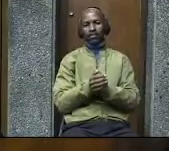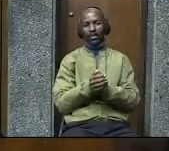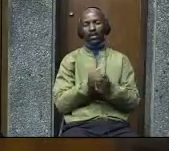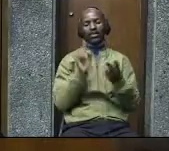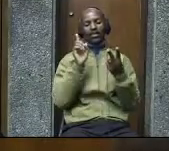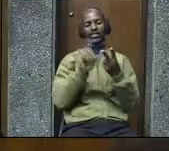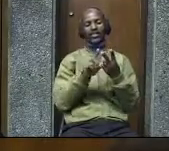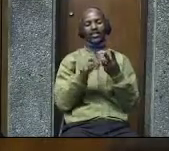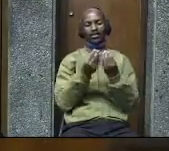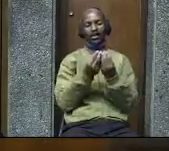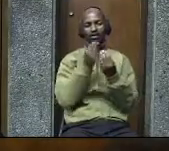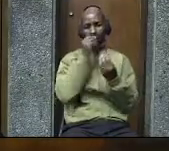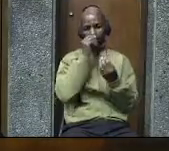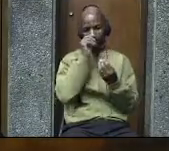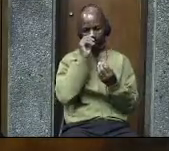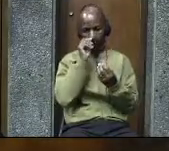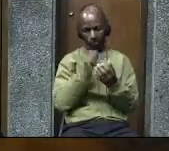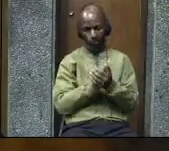second point is,